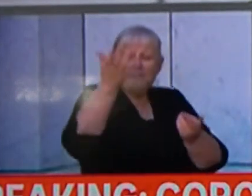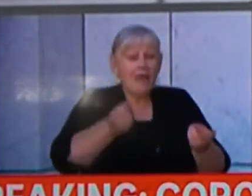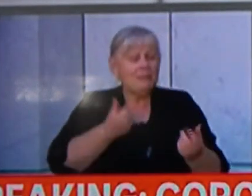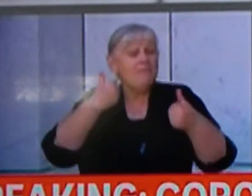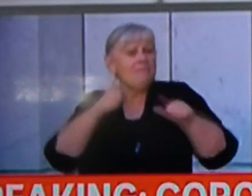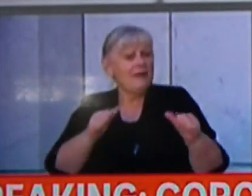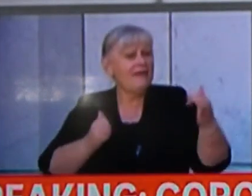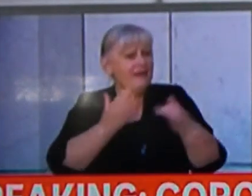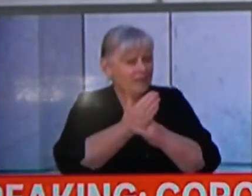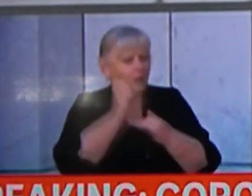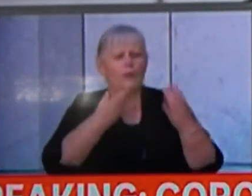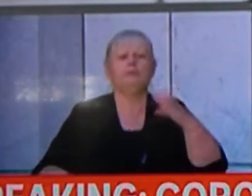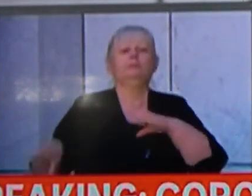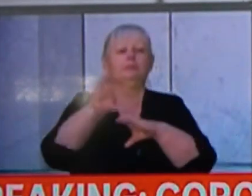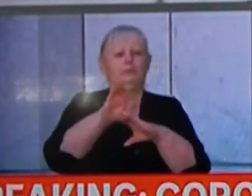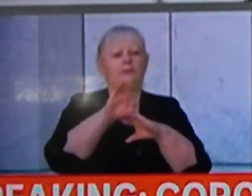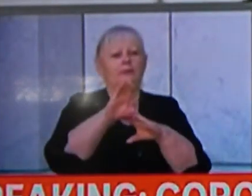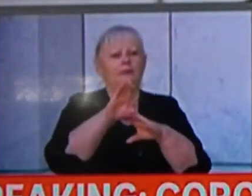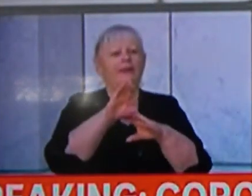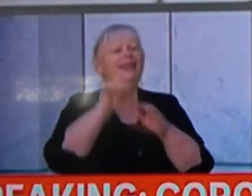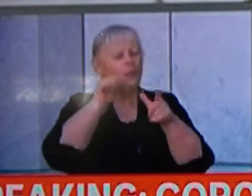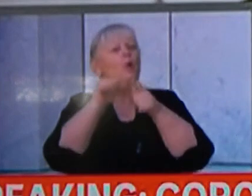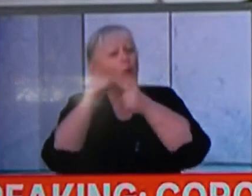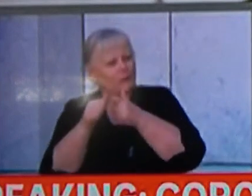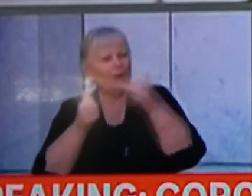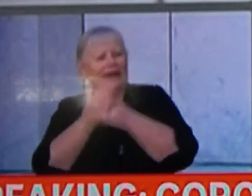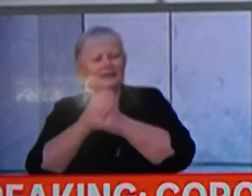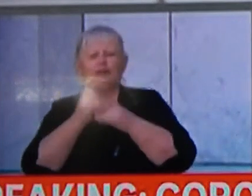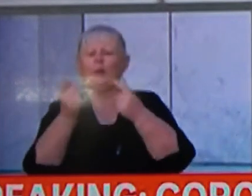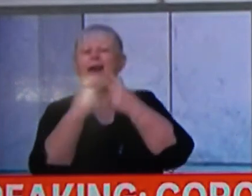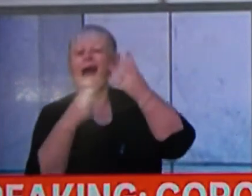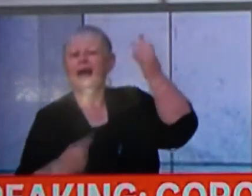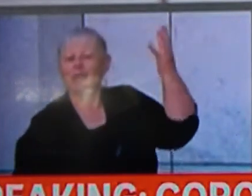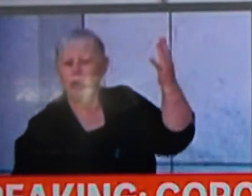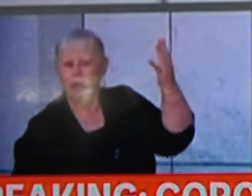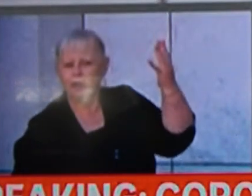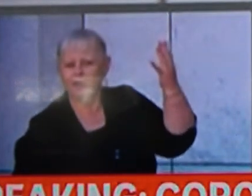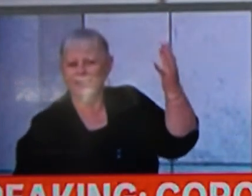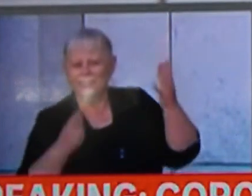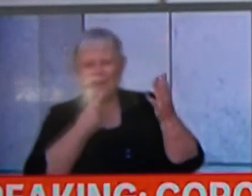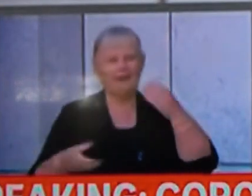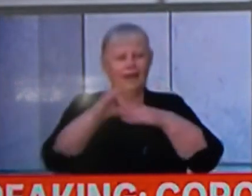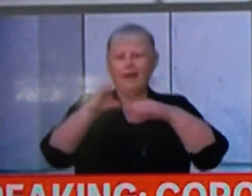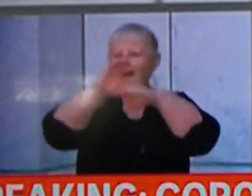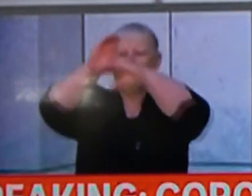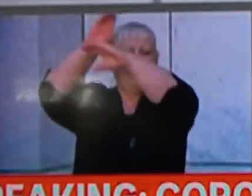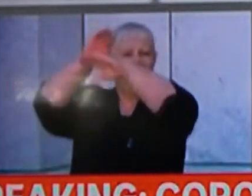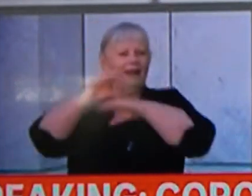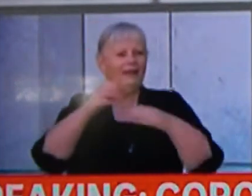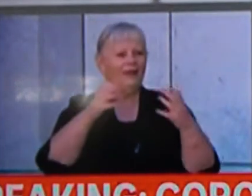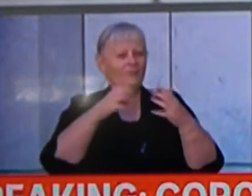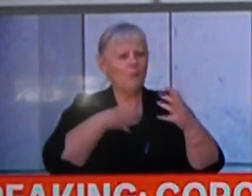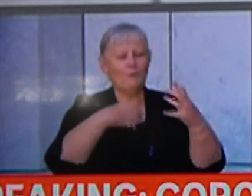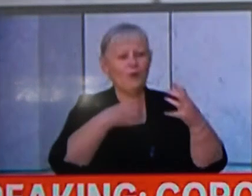because we're expanding the eligibility, that means they also get access to many other payments that can add hundreds and hundreds of dollars per